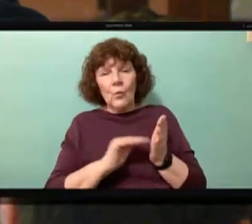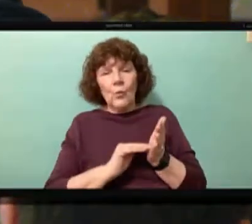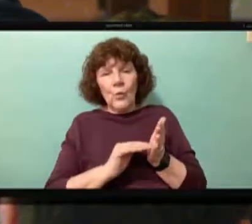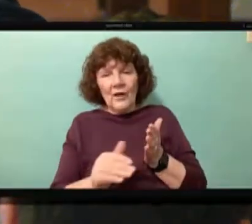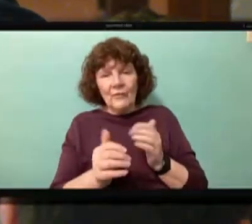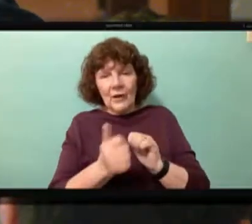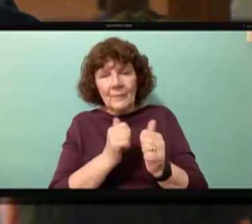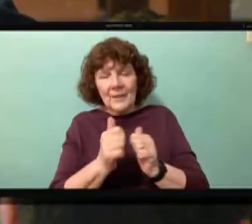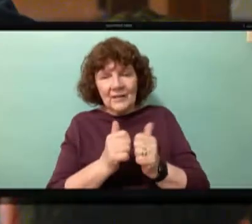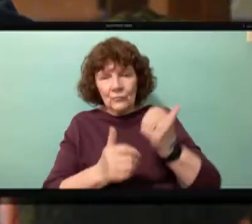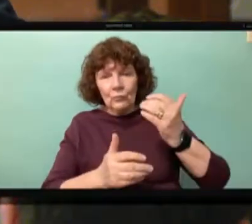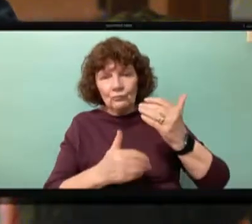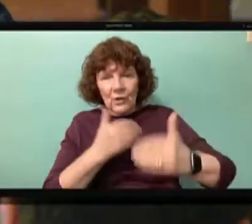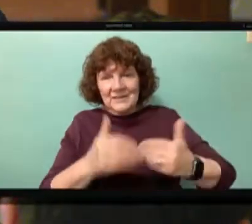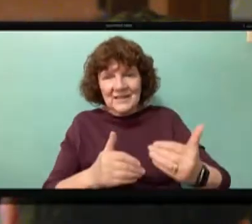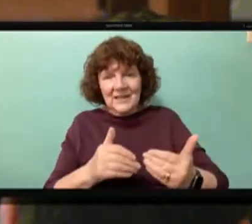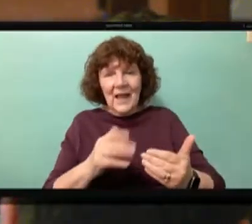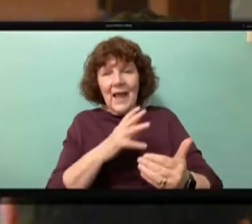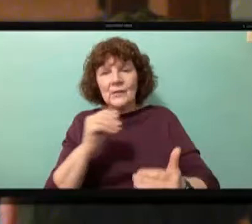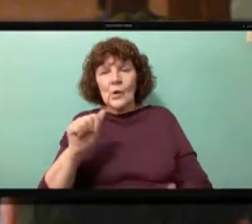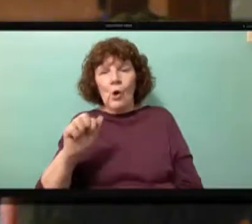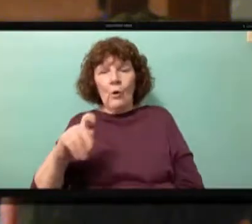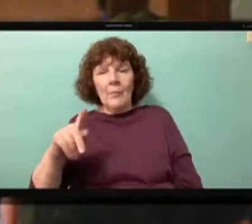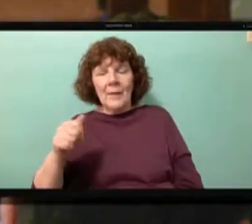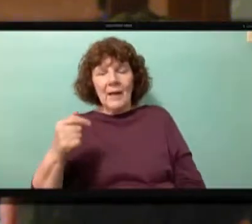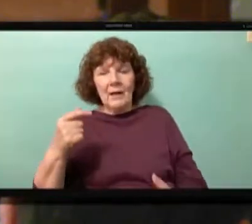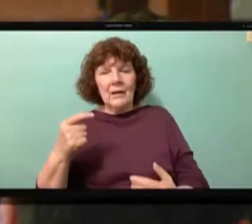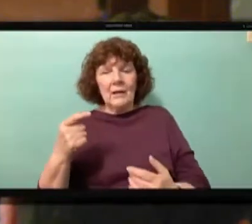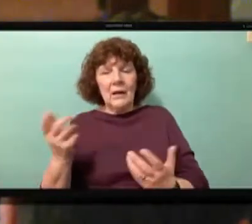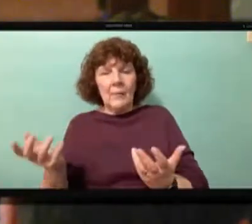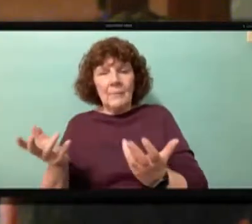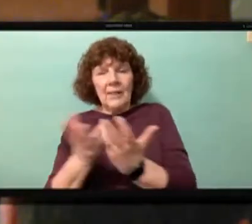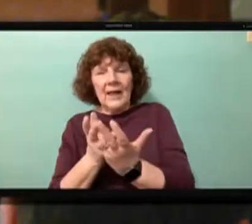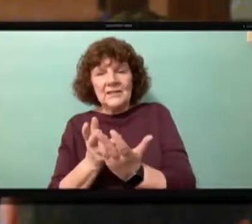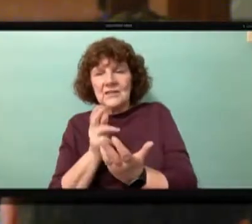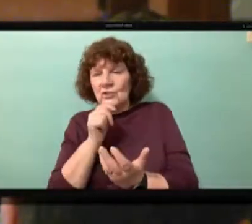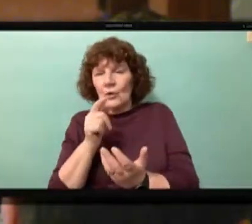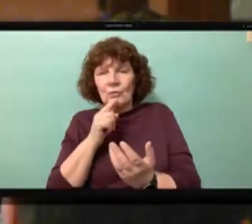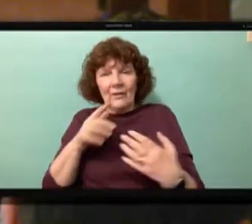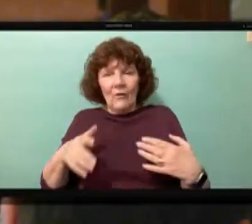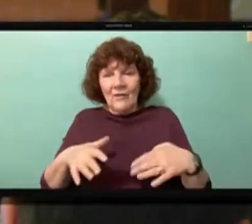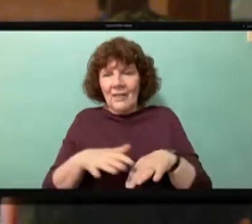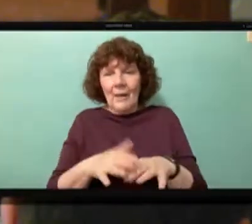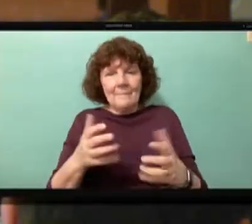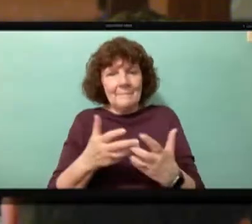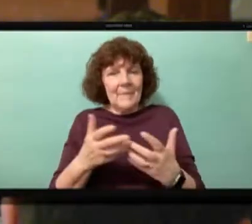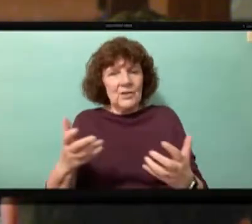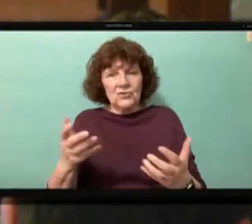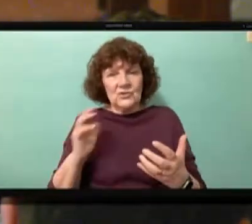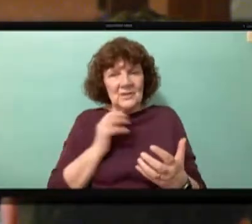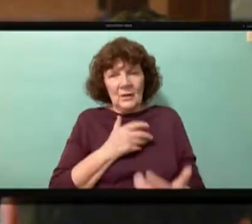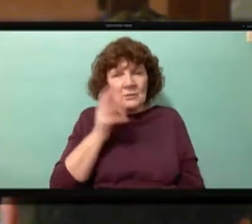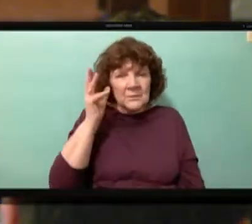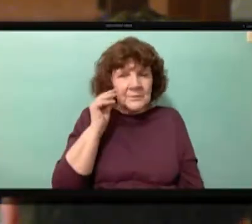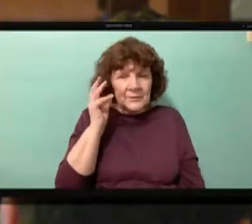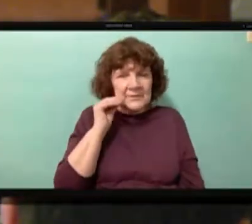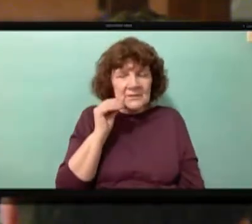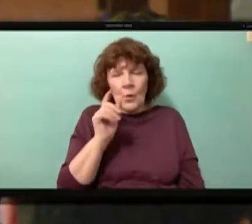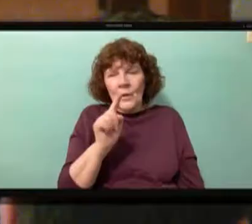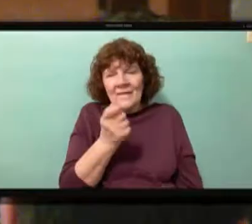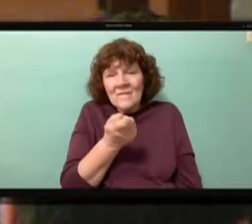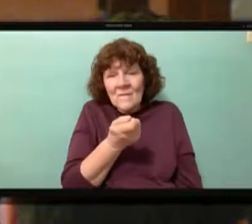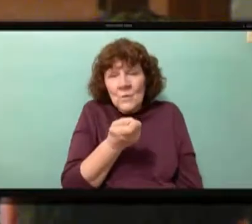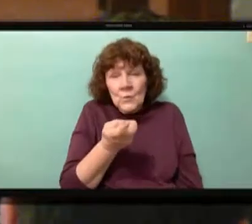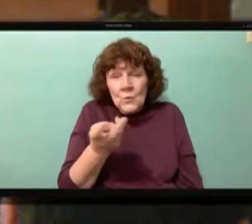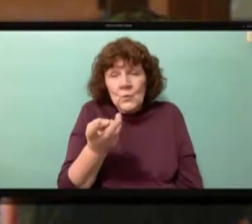have not been significantly overlapping in the city's experience. There are only a very small number of instances,